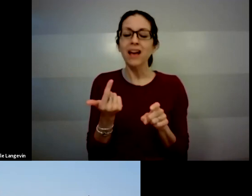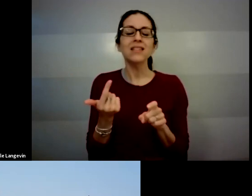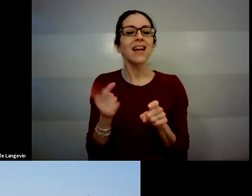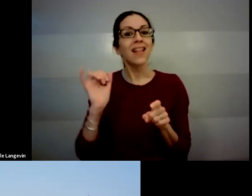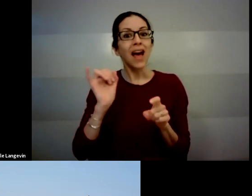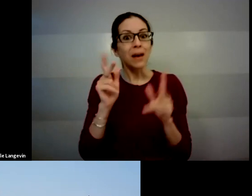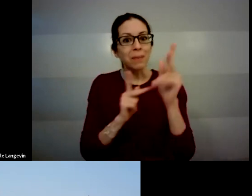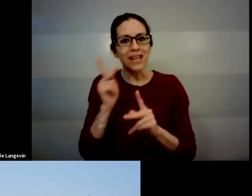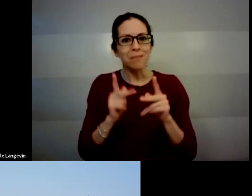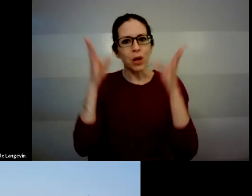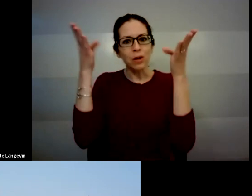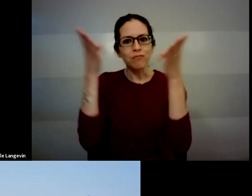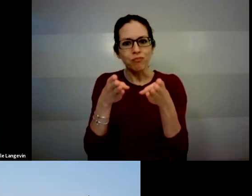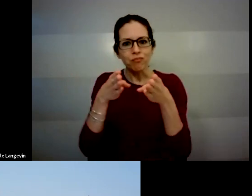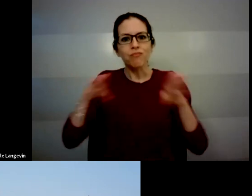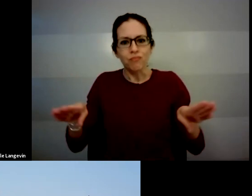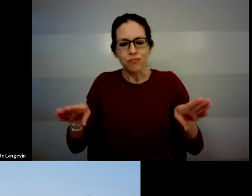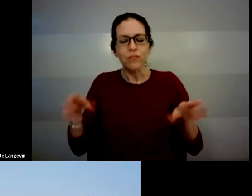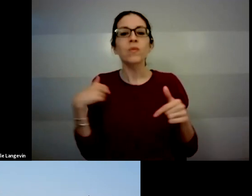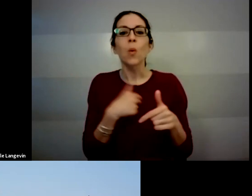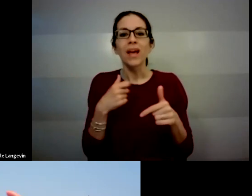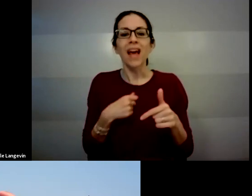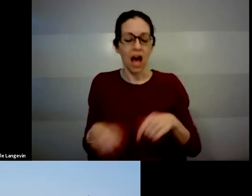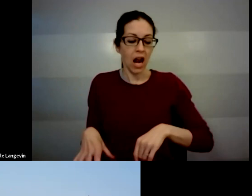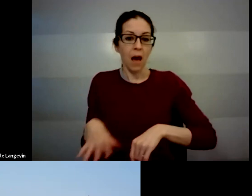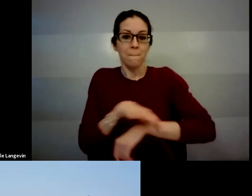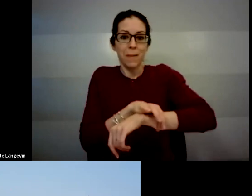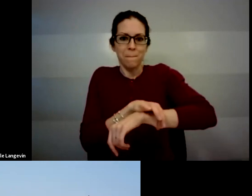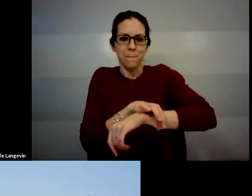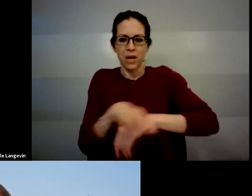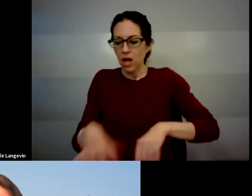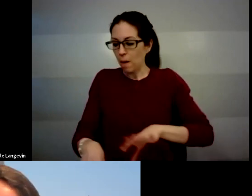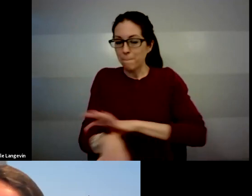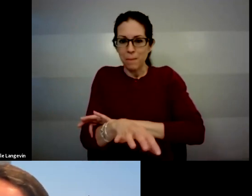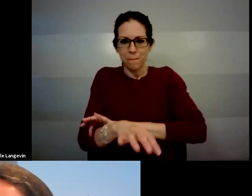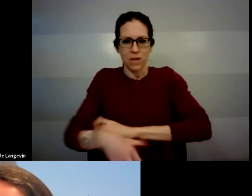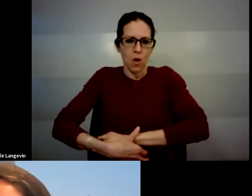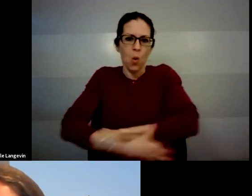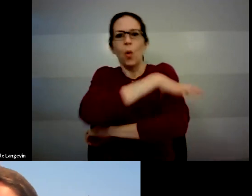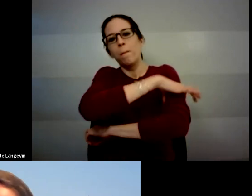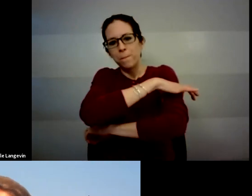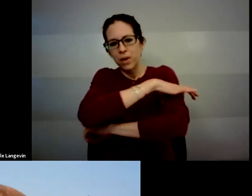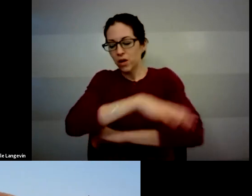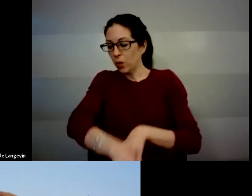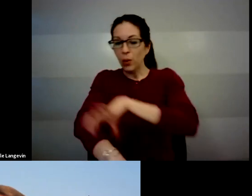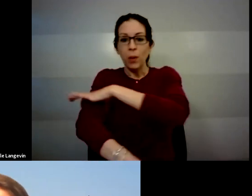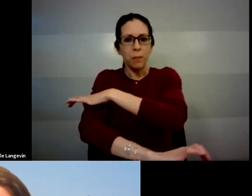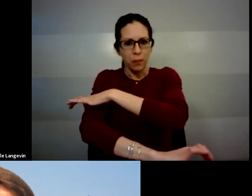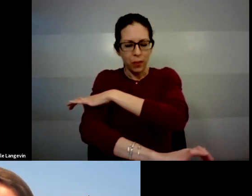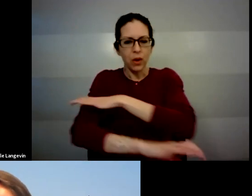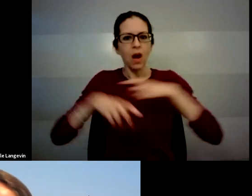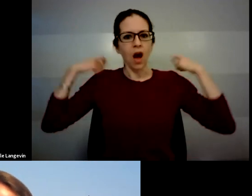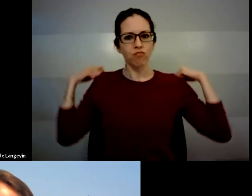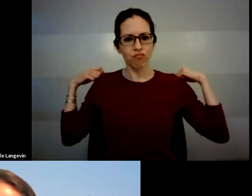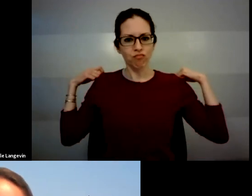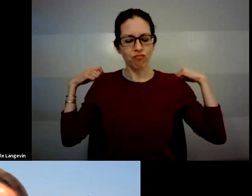we can move both of the bracelets above their leg joints, and then they tuck right in there, and the bird will carry that around until we